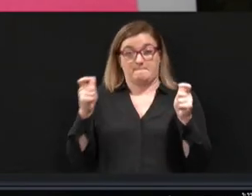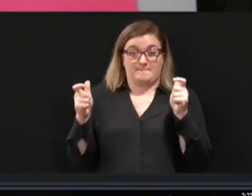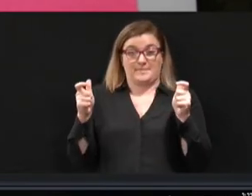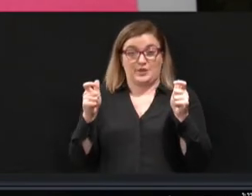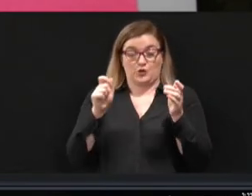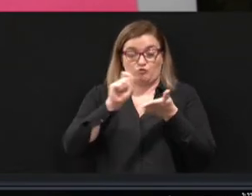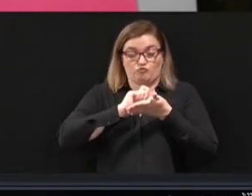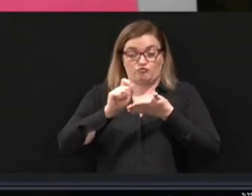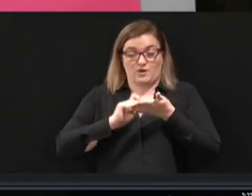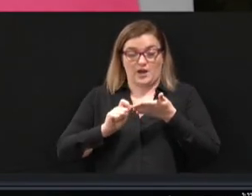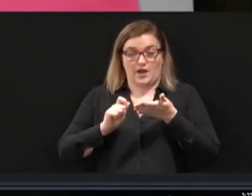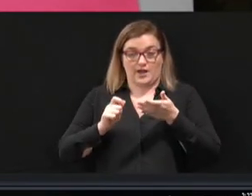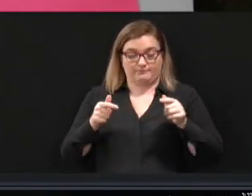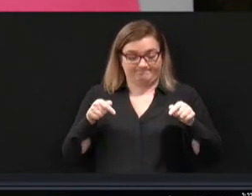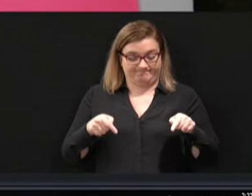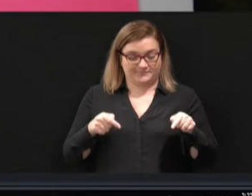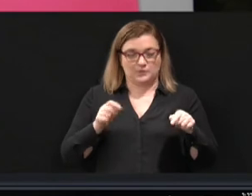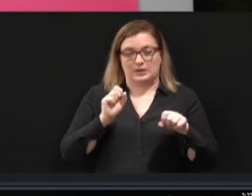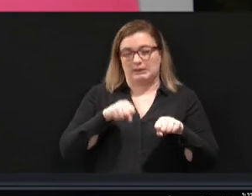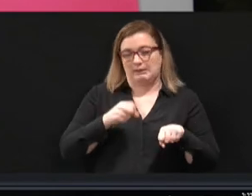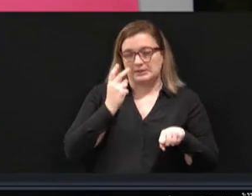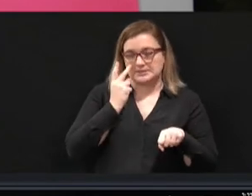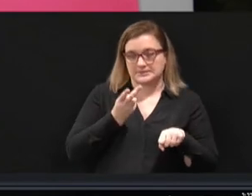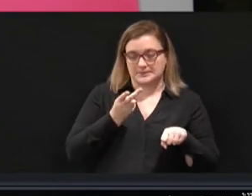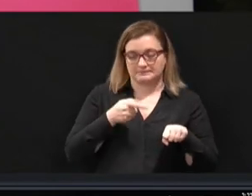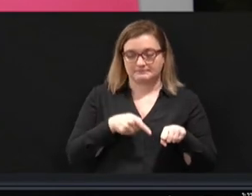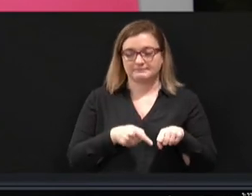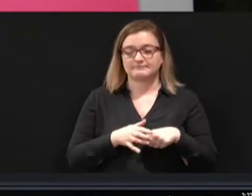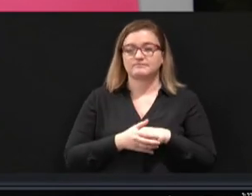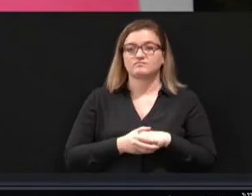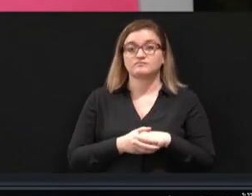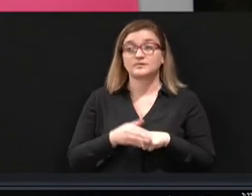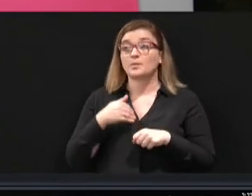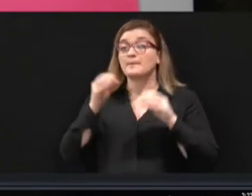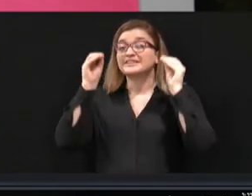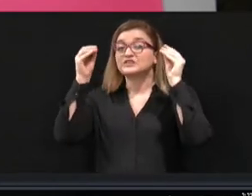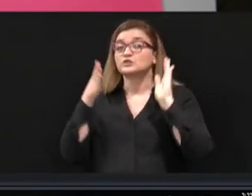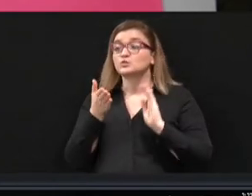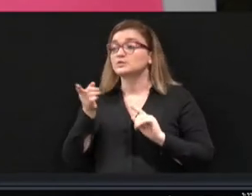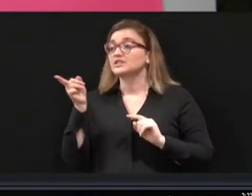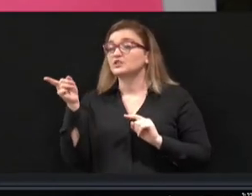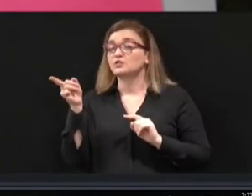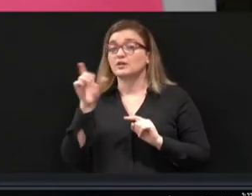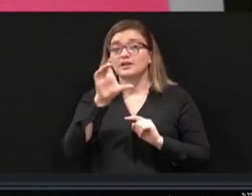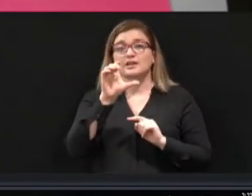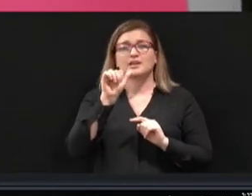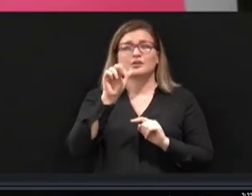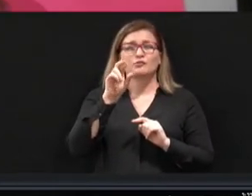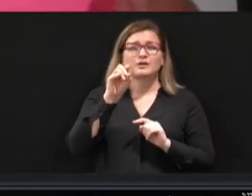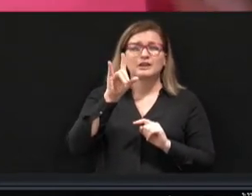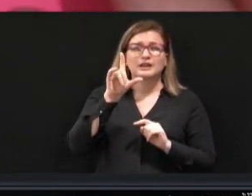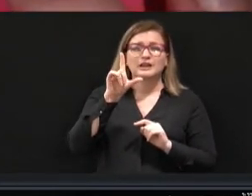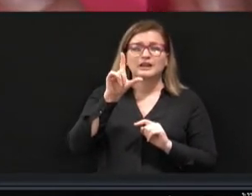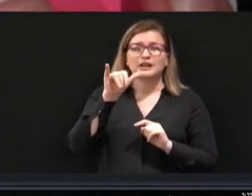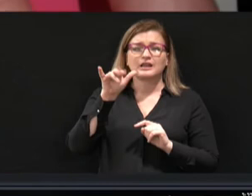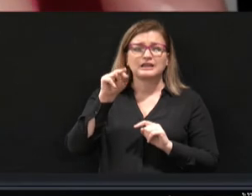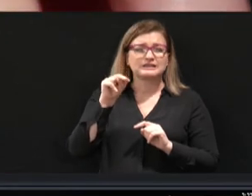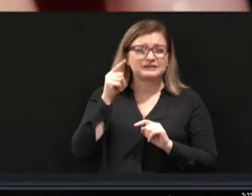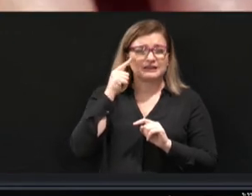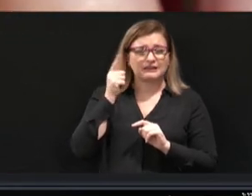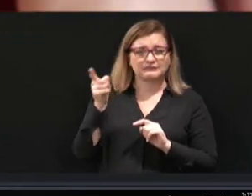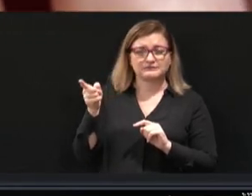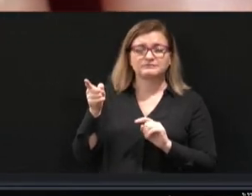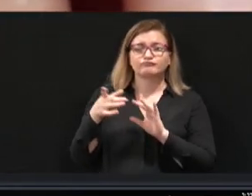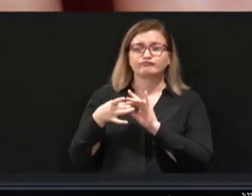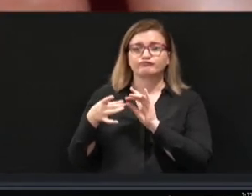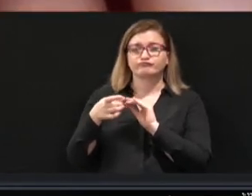And then one of my teachers over here, I think it was you, Kelly, brought up that this rule,